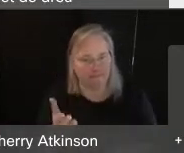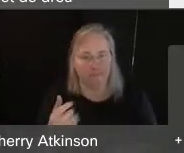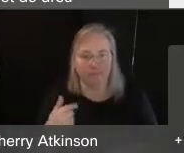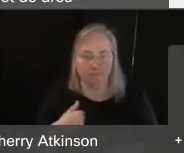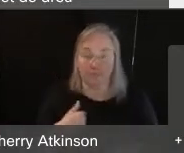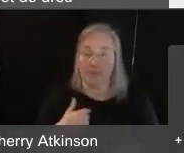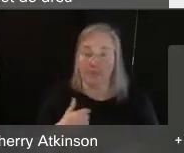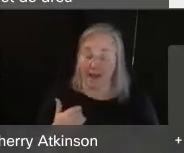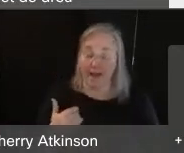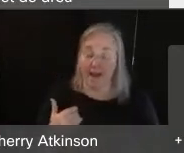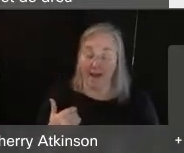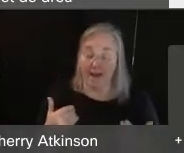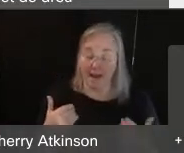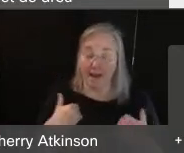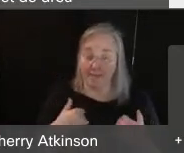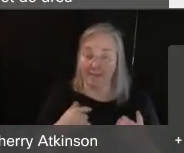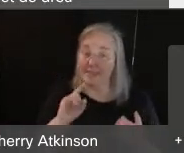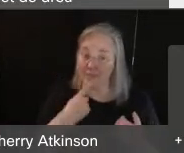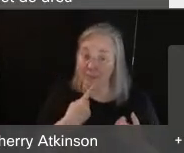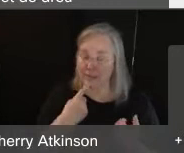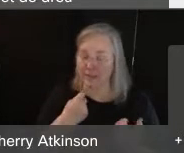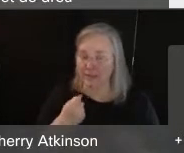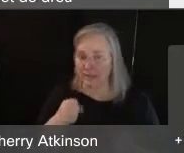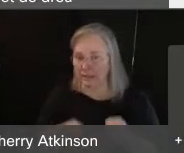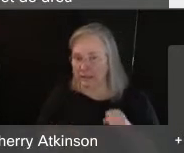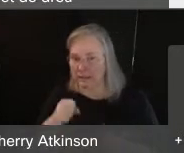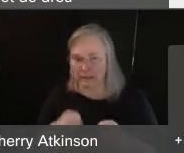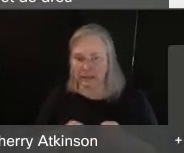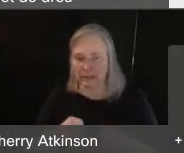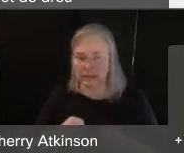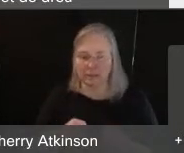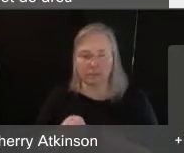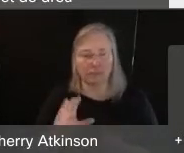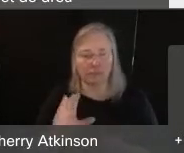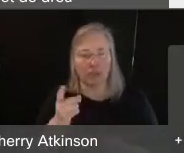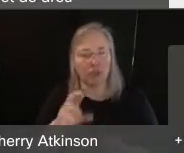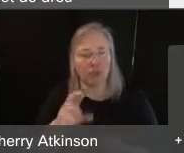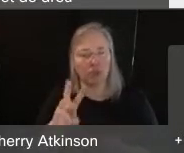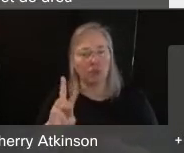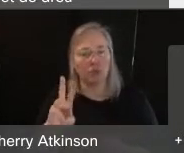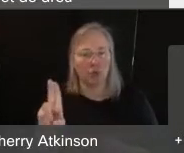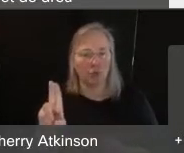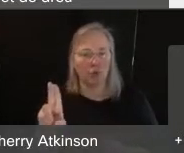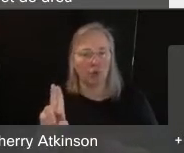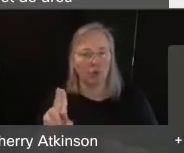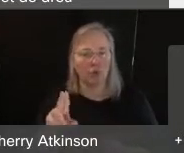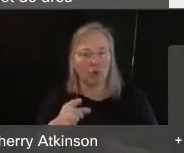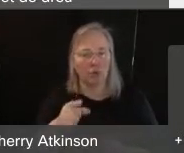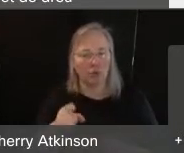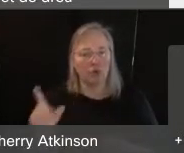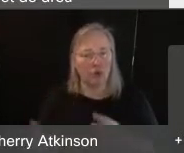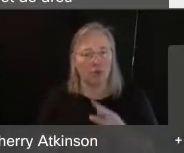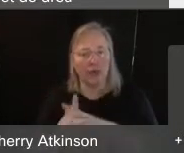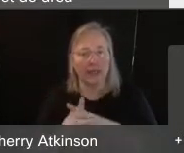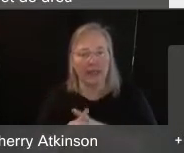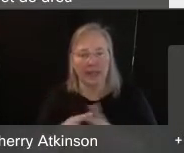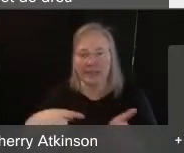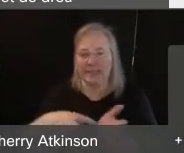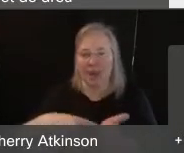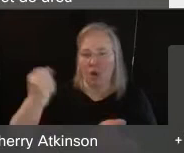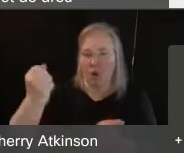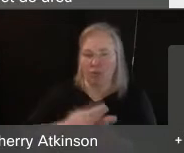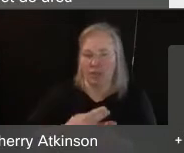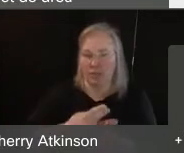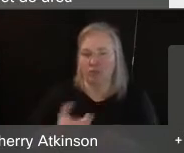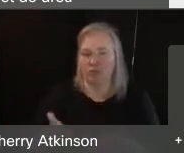serious kind of doubt what the community. So, Dr. Wu, you're bringing up the debt authorization